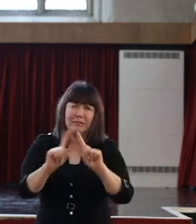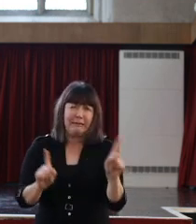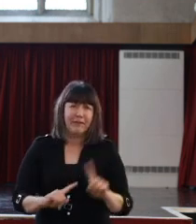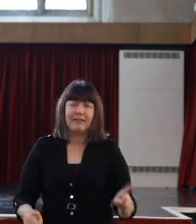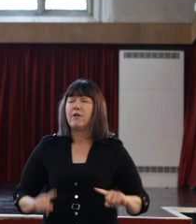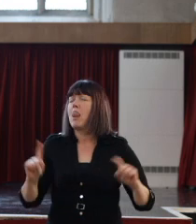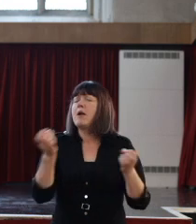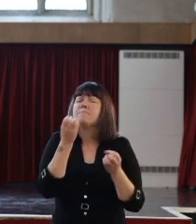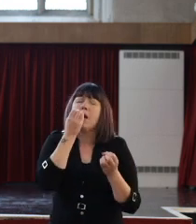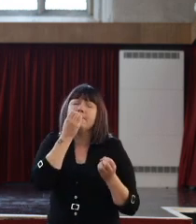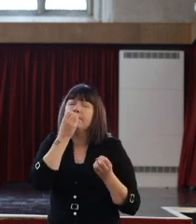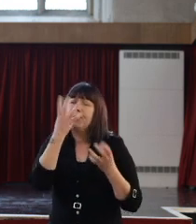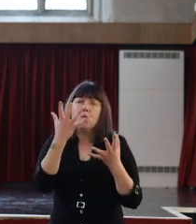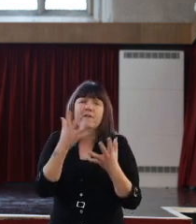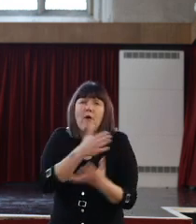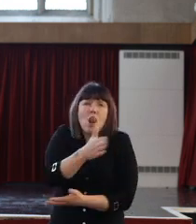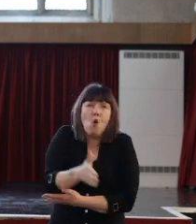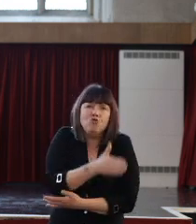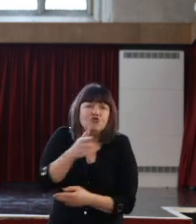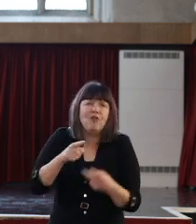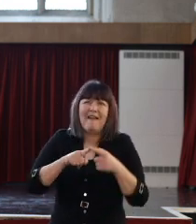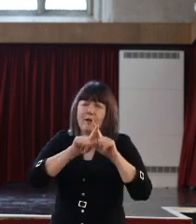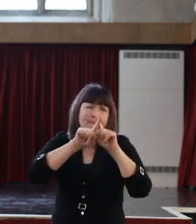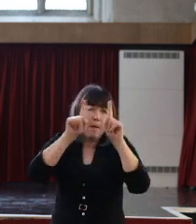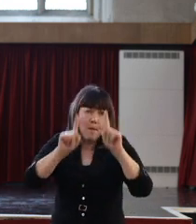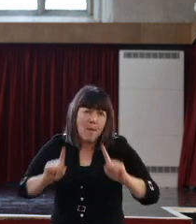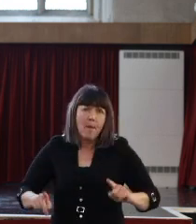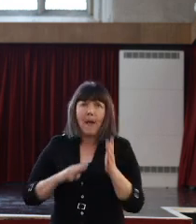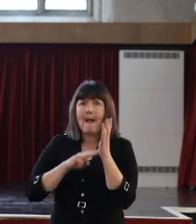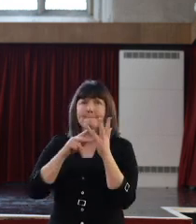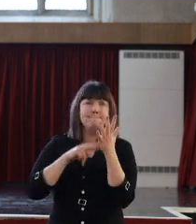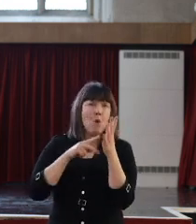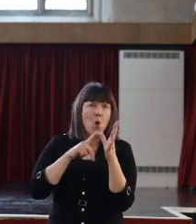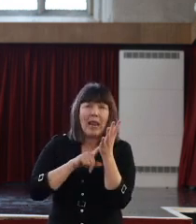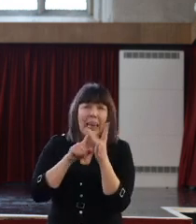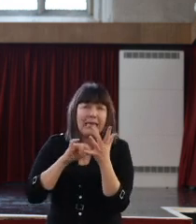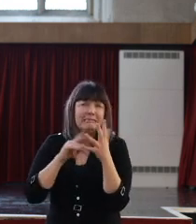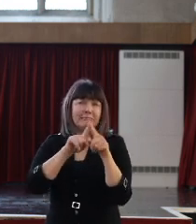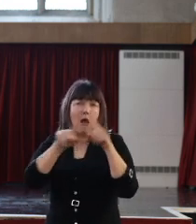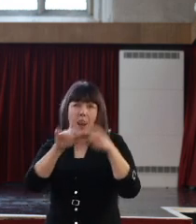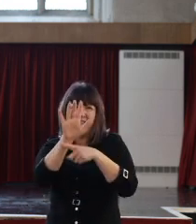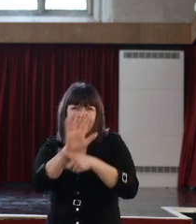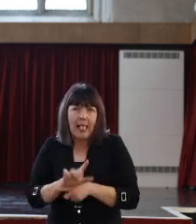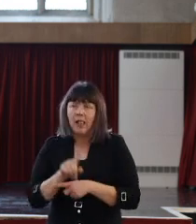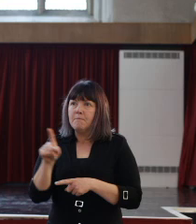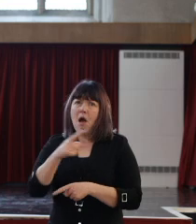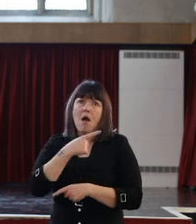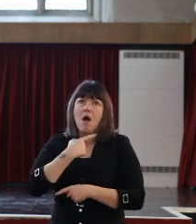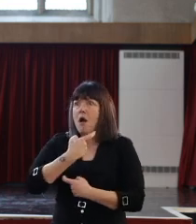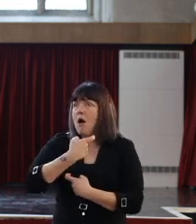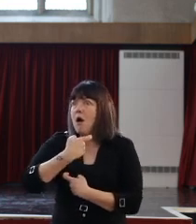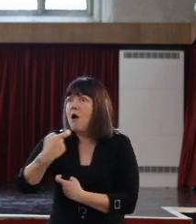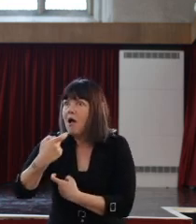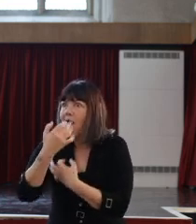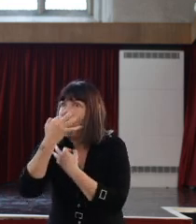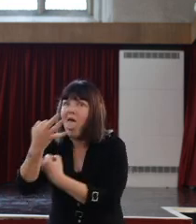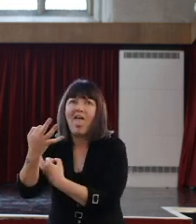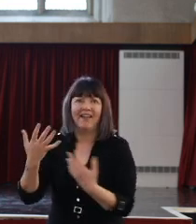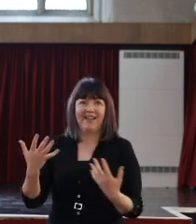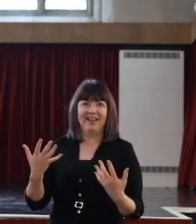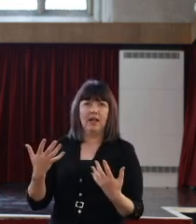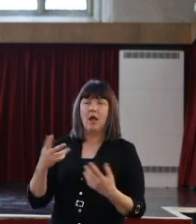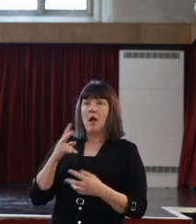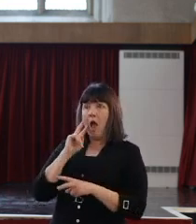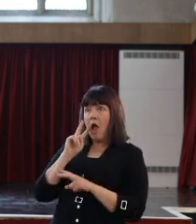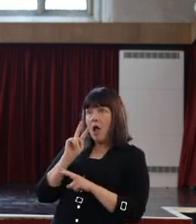Laundrette, Brimstone and Treacle, the Mona Lisa, all these wonderful films, and I was totally hooked by them. I didn't always understand what I